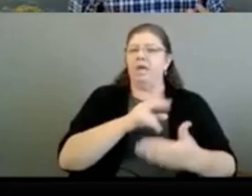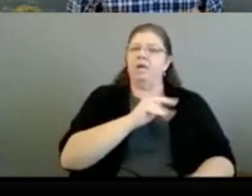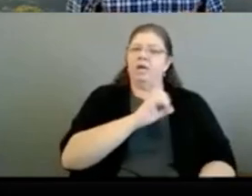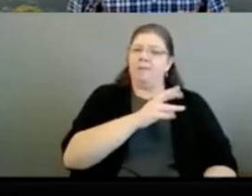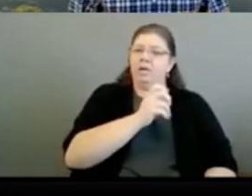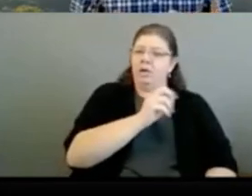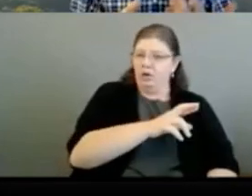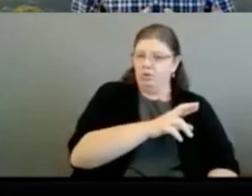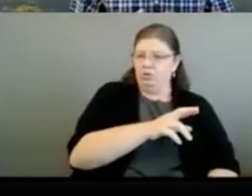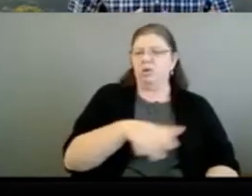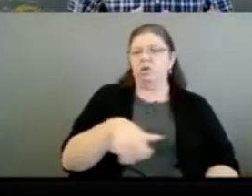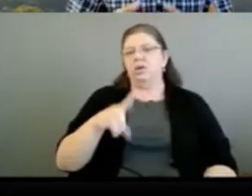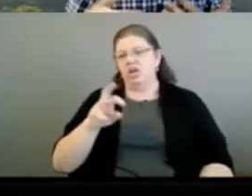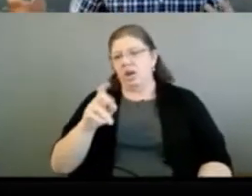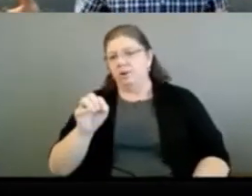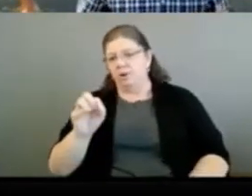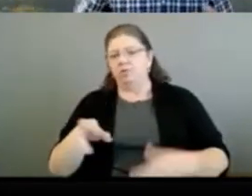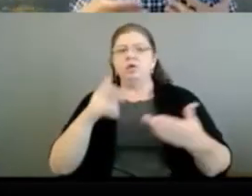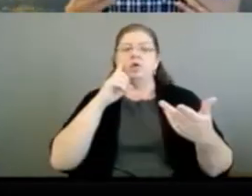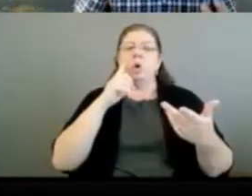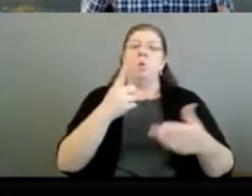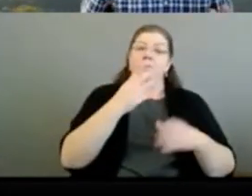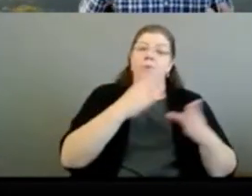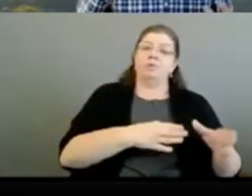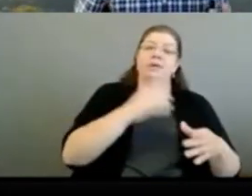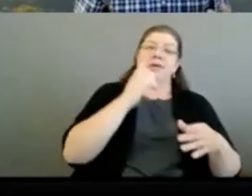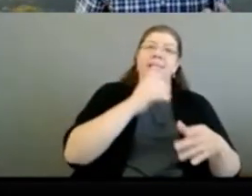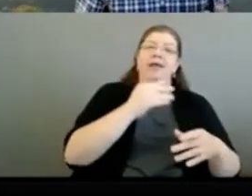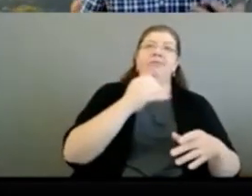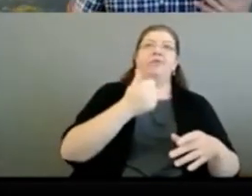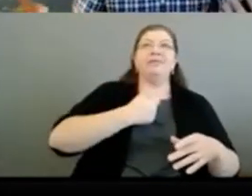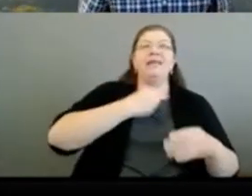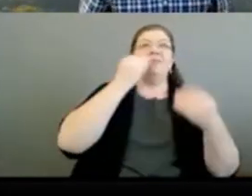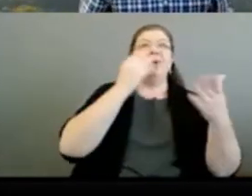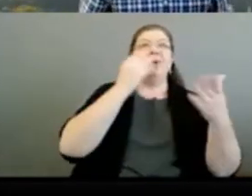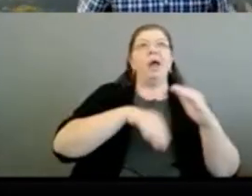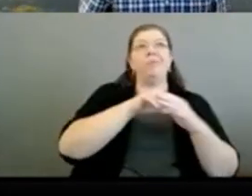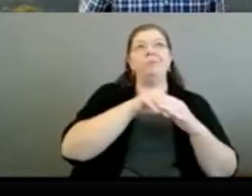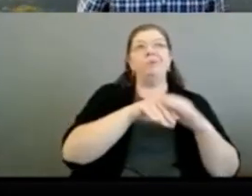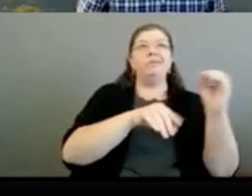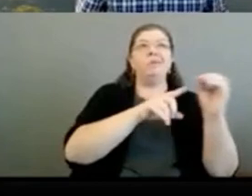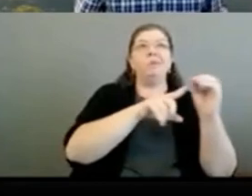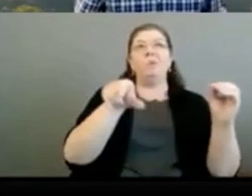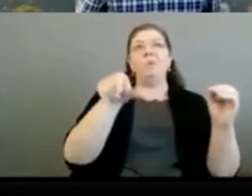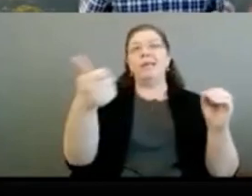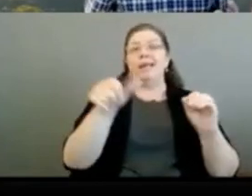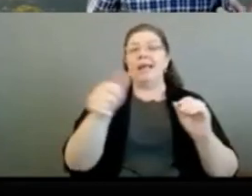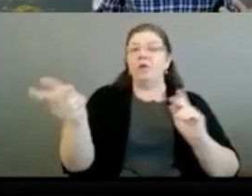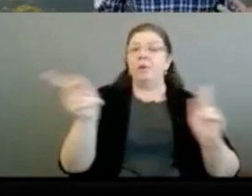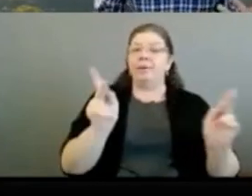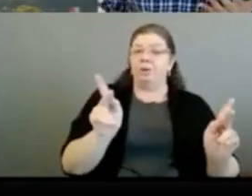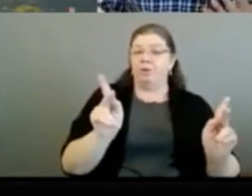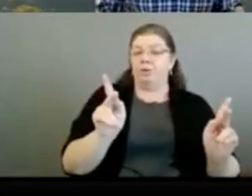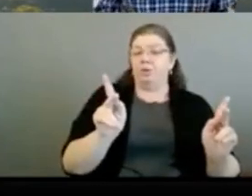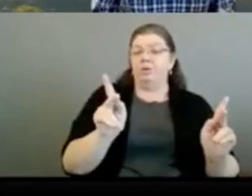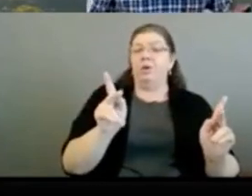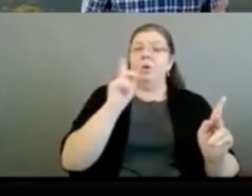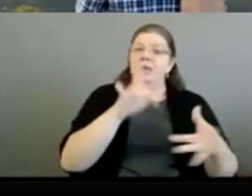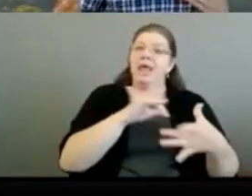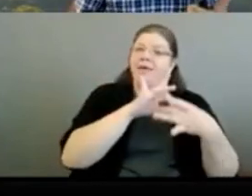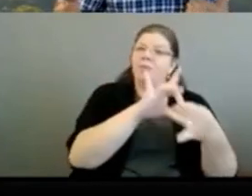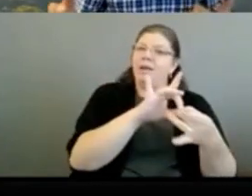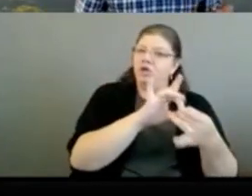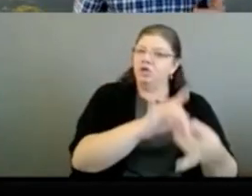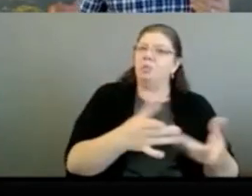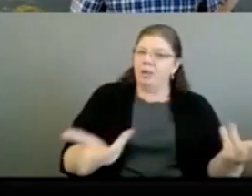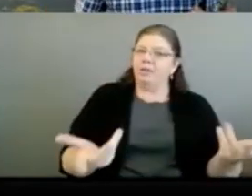can nominate between 0 and often, in the case of self-reported network data, up to around 10 others who they have a relationship with. And